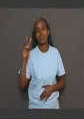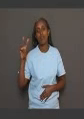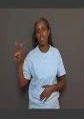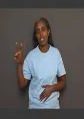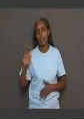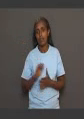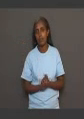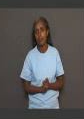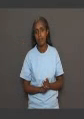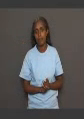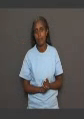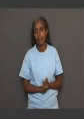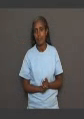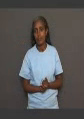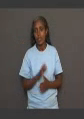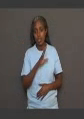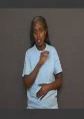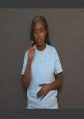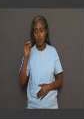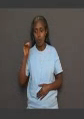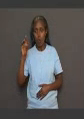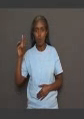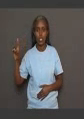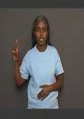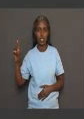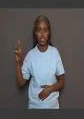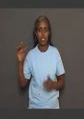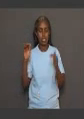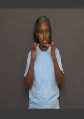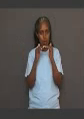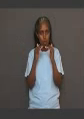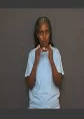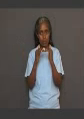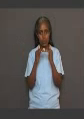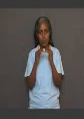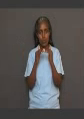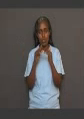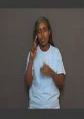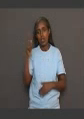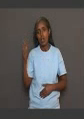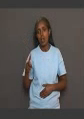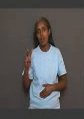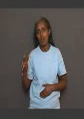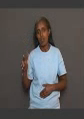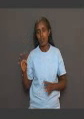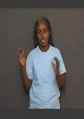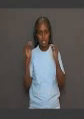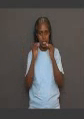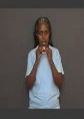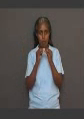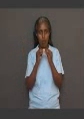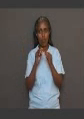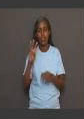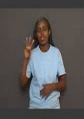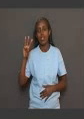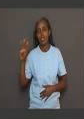V, and OD is equal to half of the sum